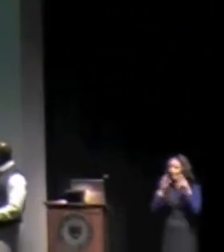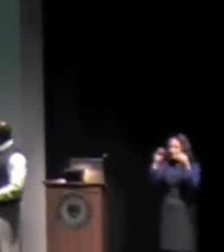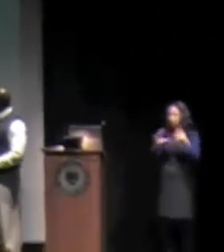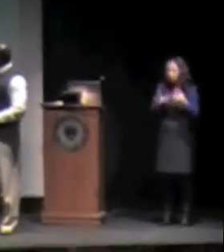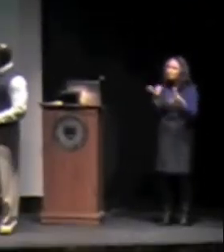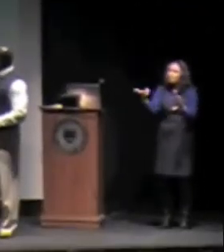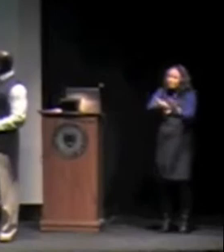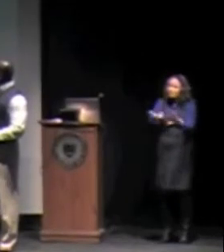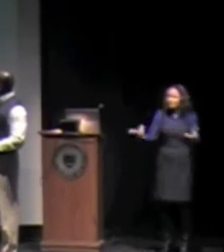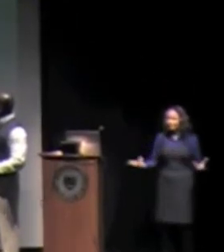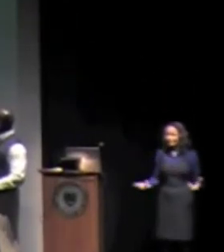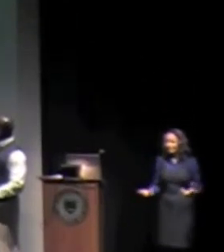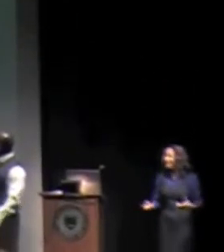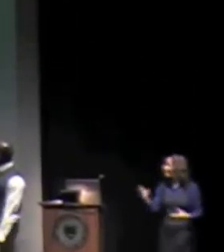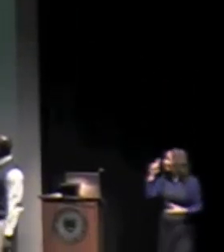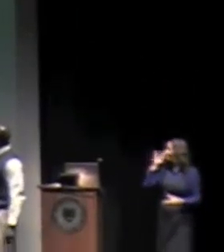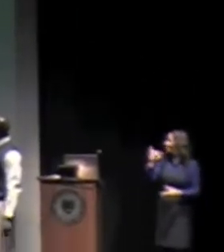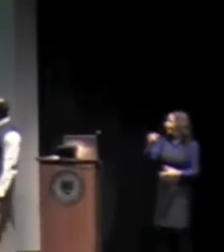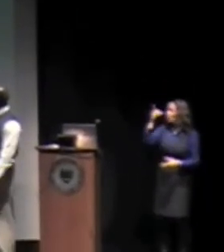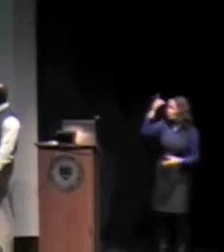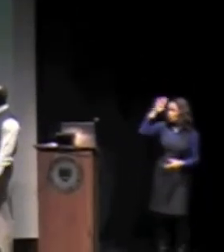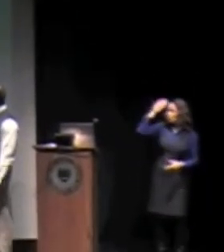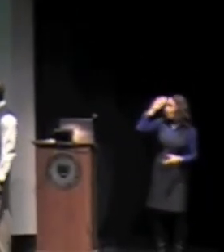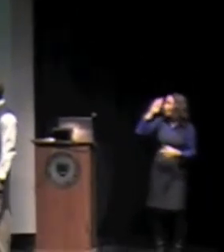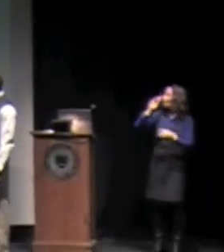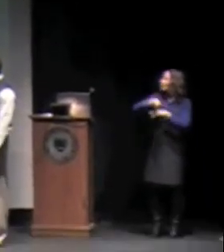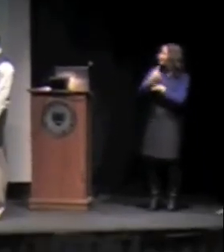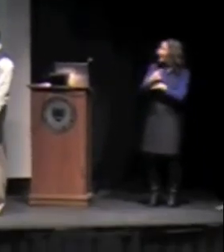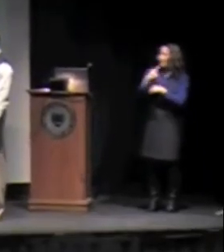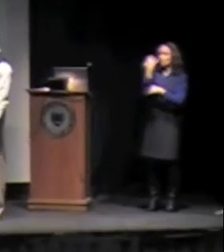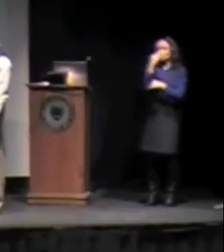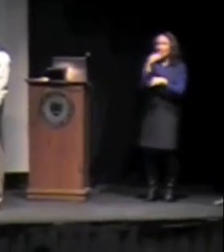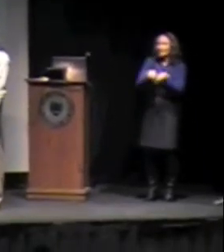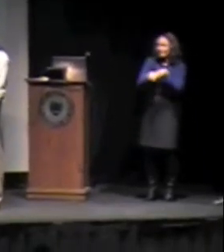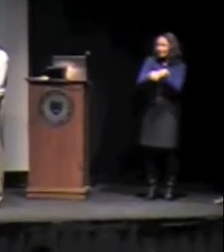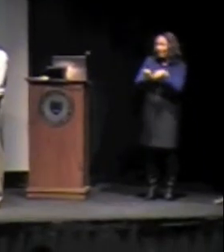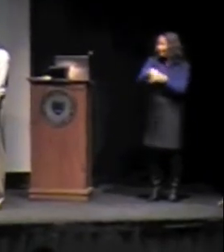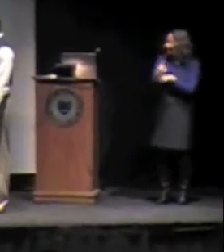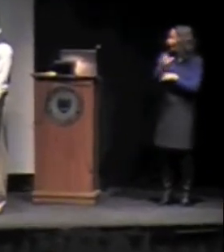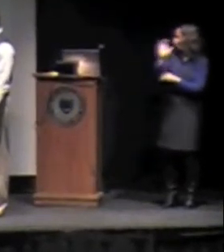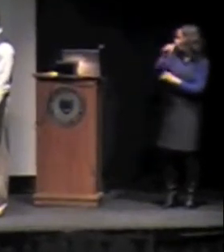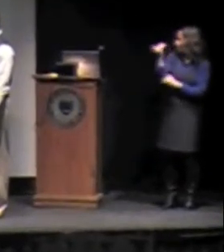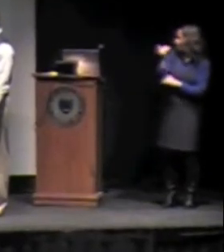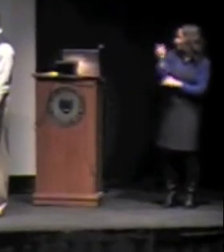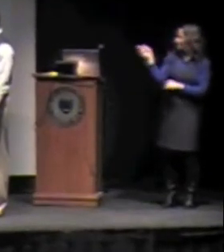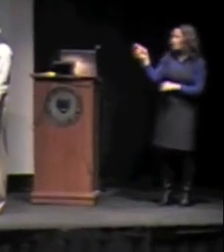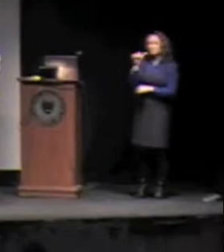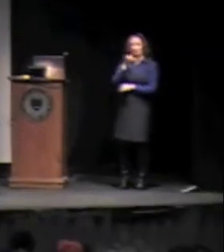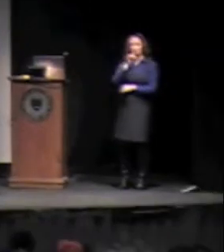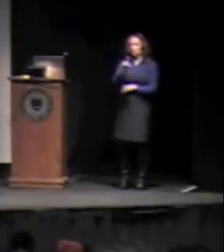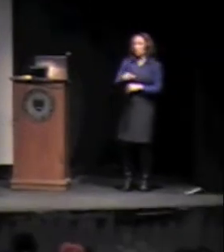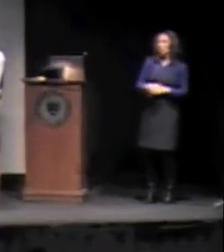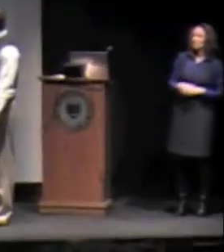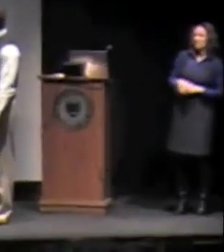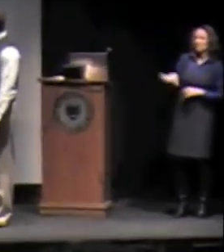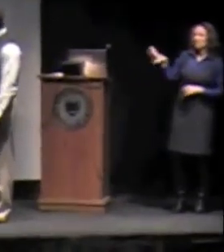participate. I believe this was Bronco Day, Crazy Sock Day, Christmas, and I'm not sure, maybe.